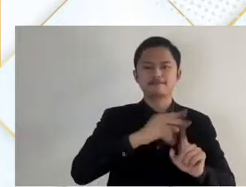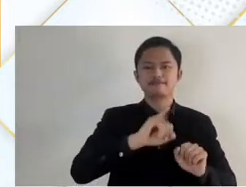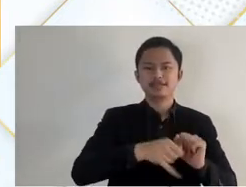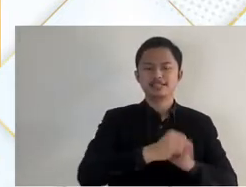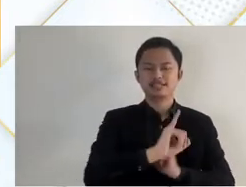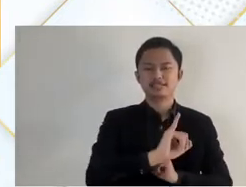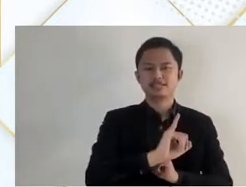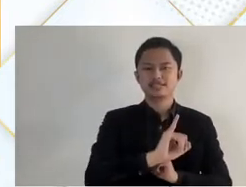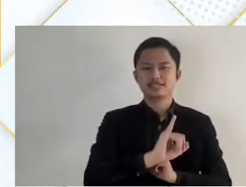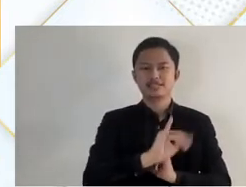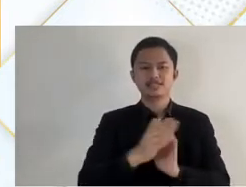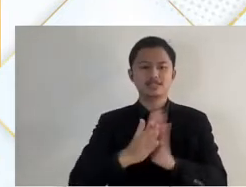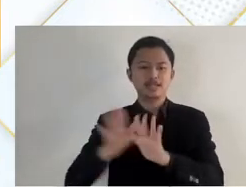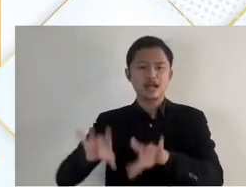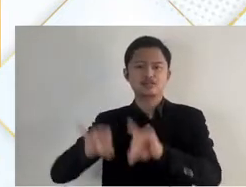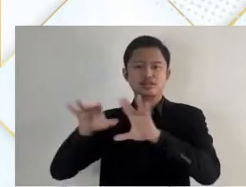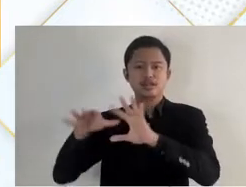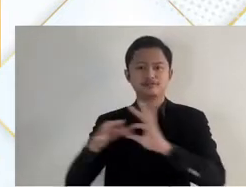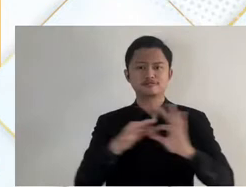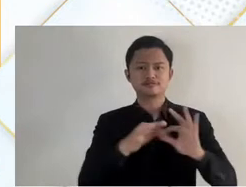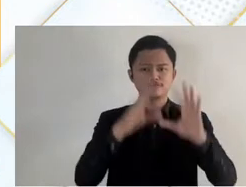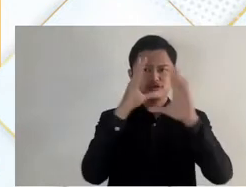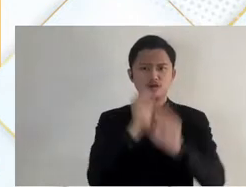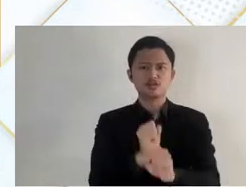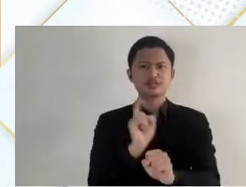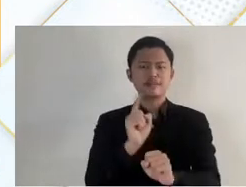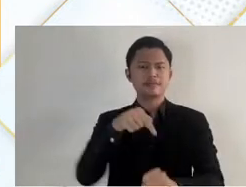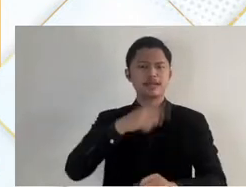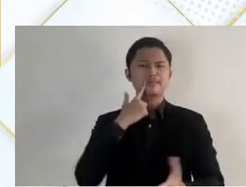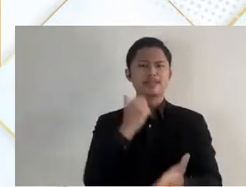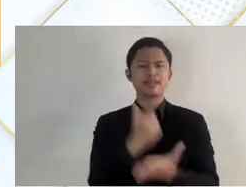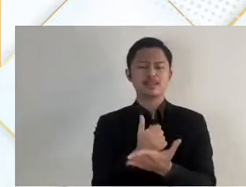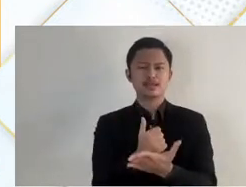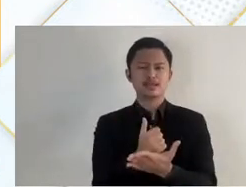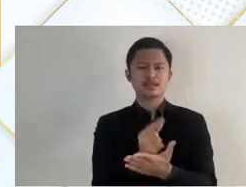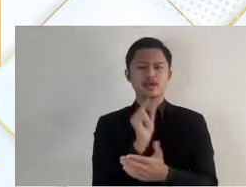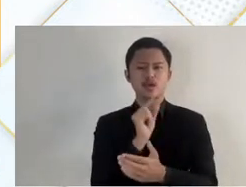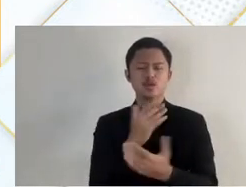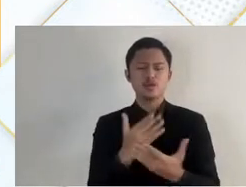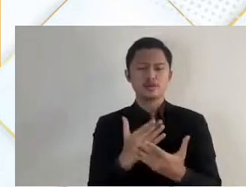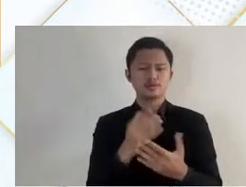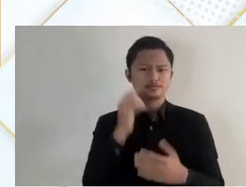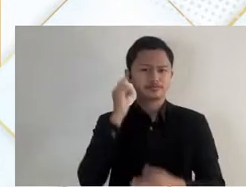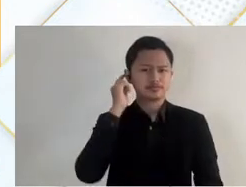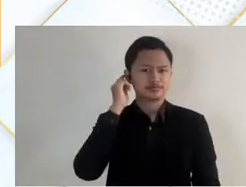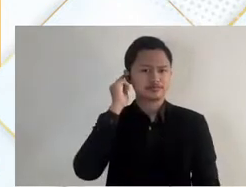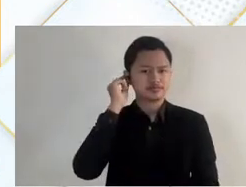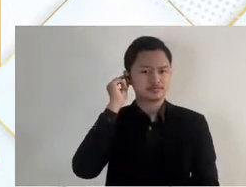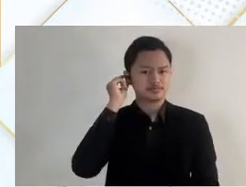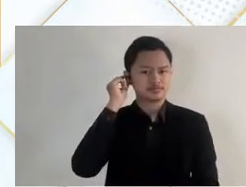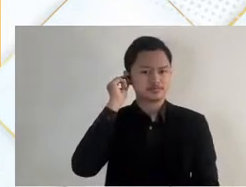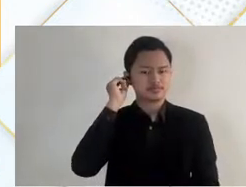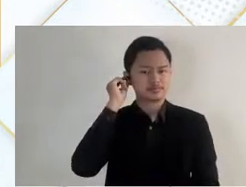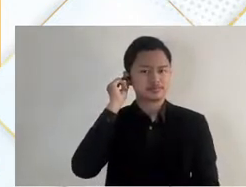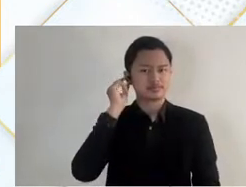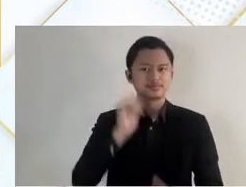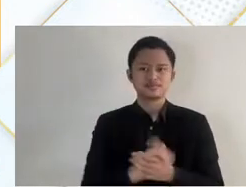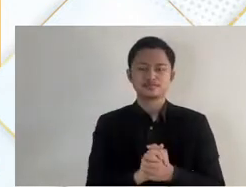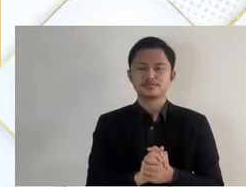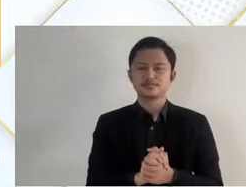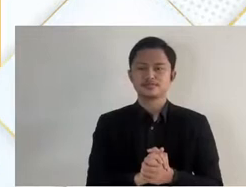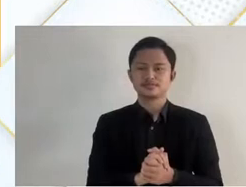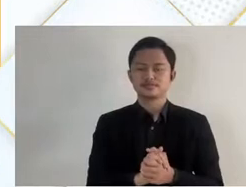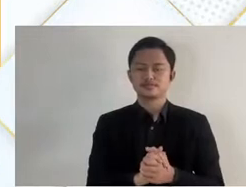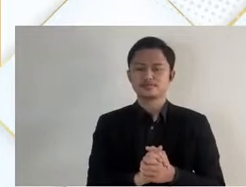is really concerned with, because it's important that withdrawals or downsizing has to commensurate